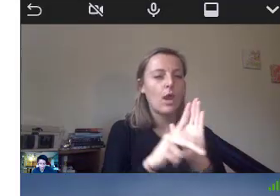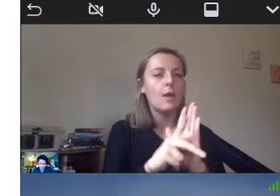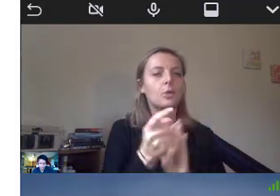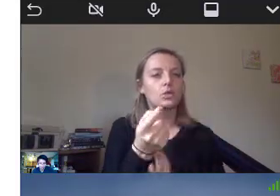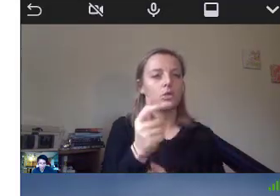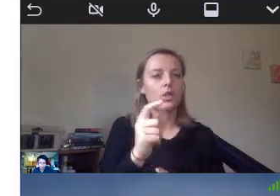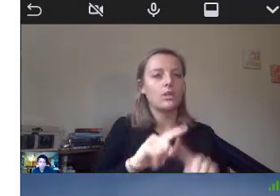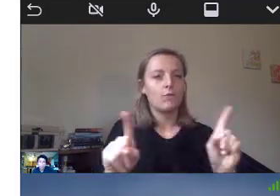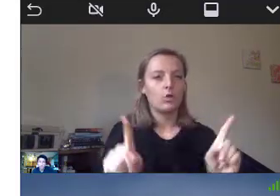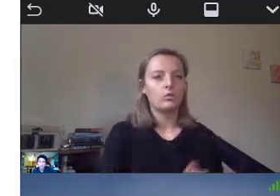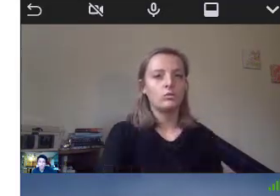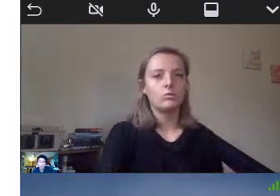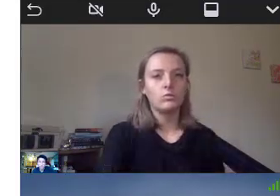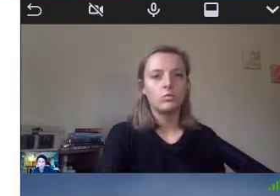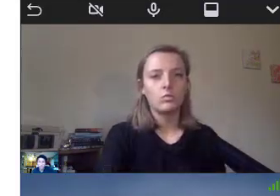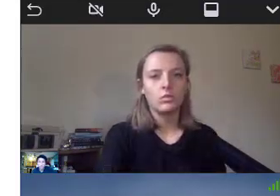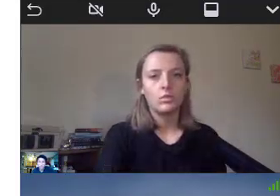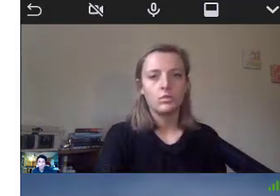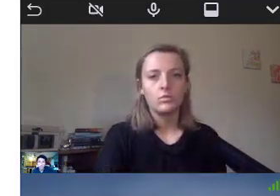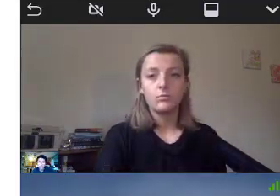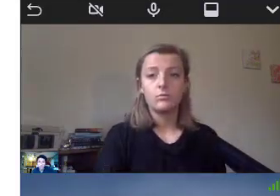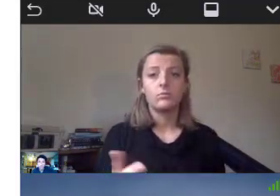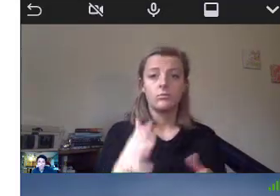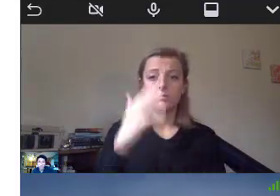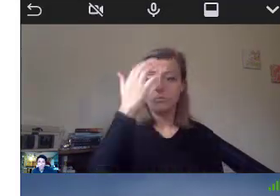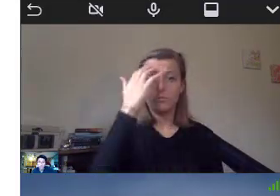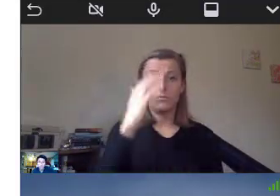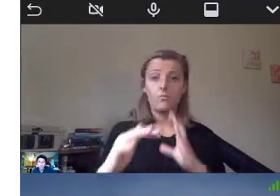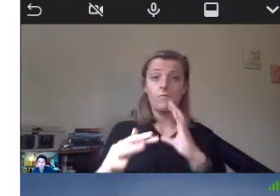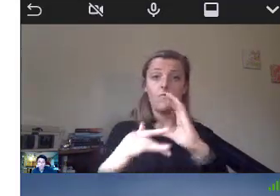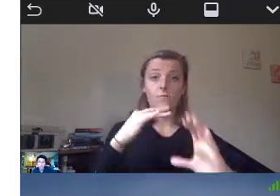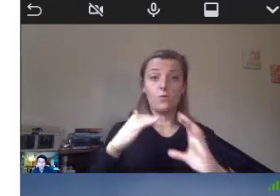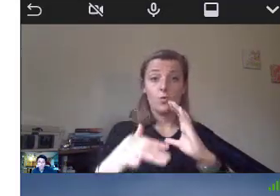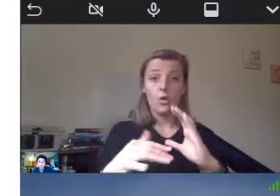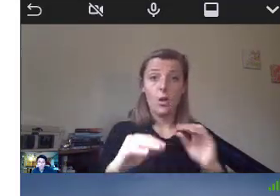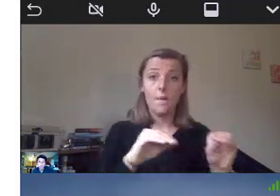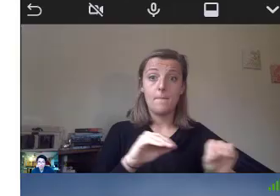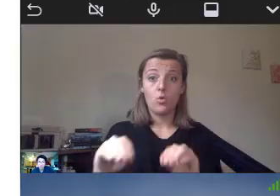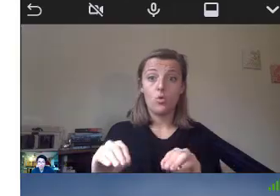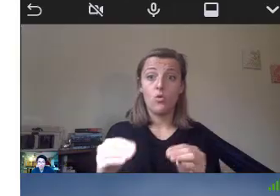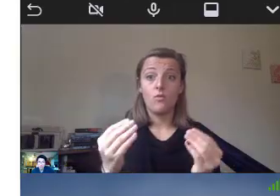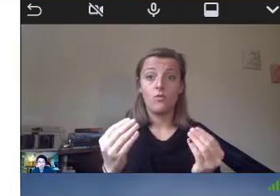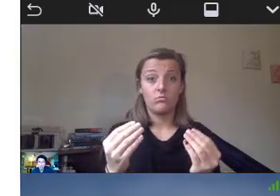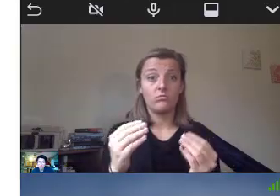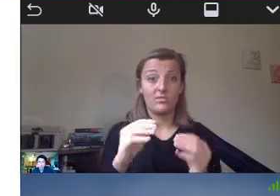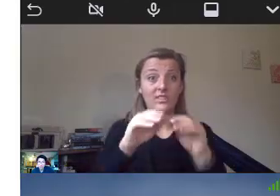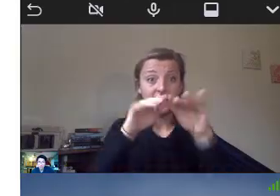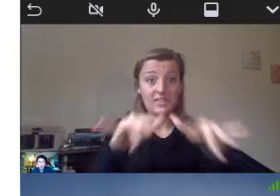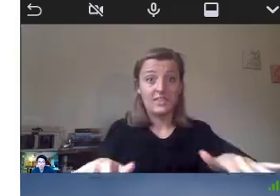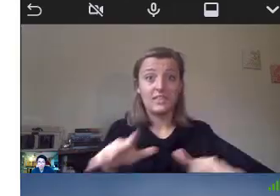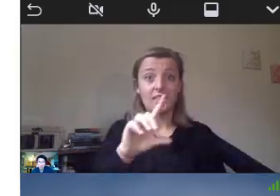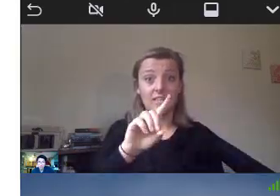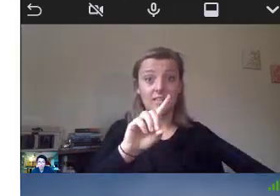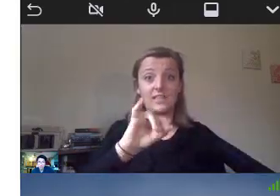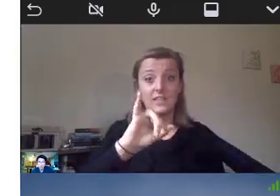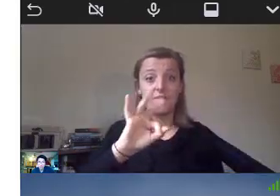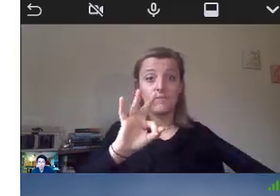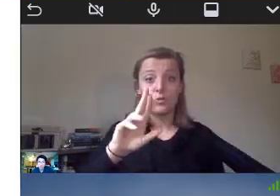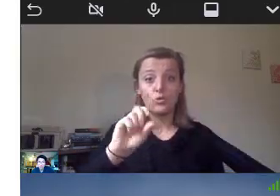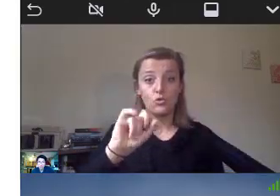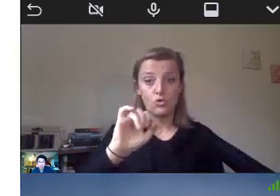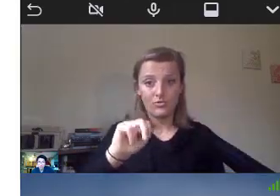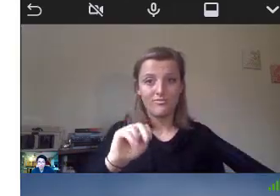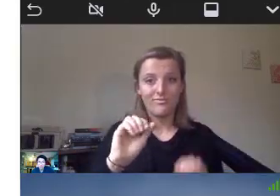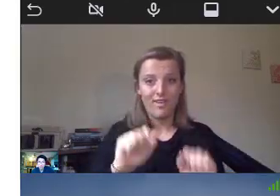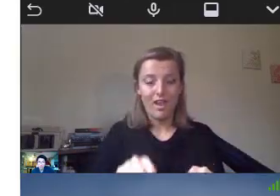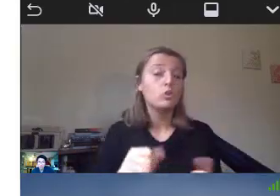fluids can move by diffusion, right? So if you put a little bit of food coloring into your